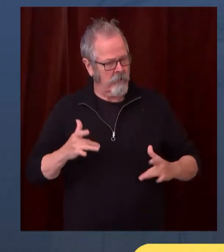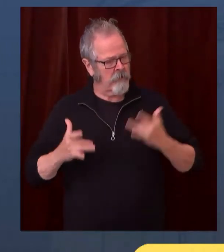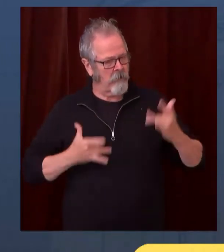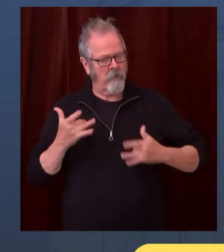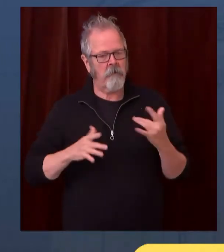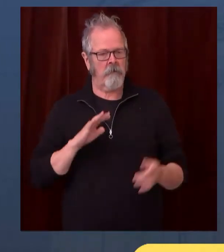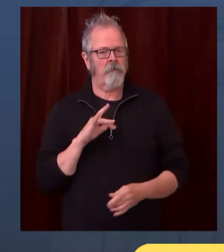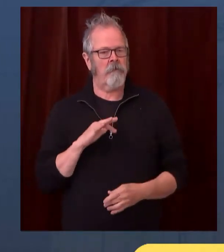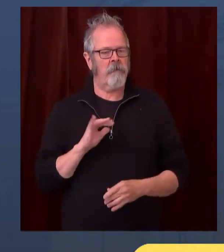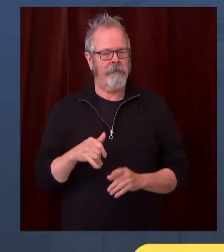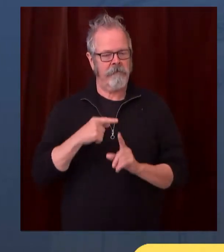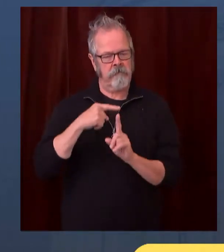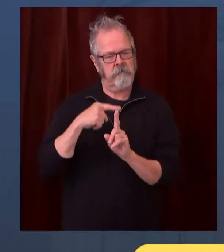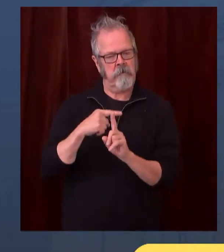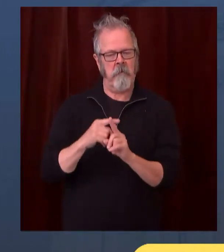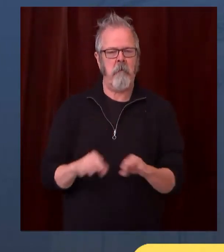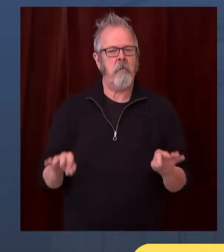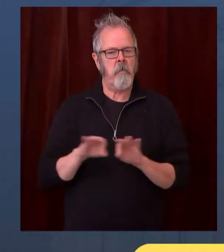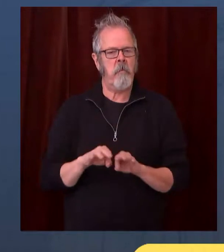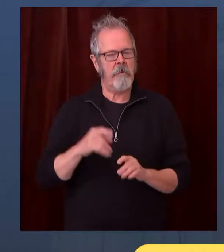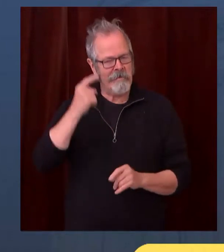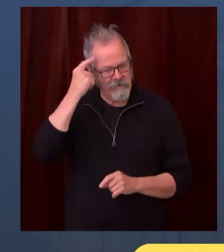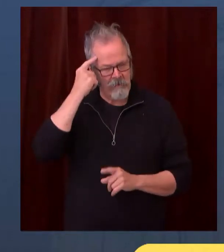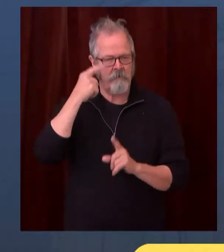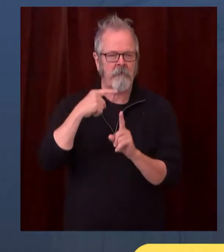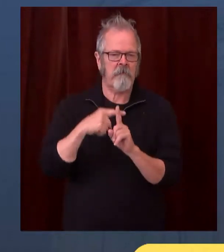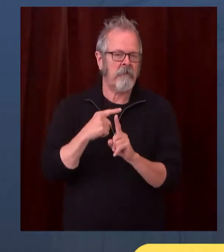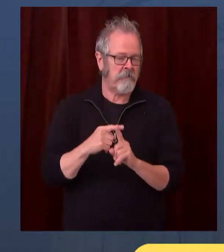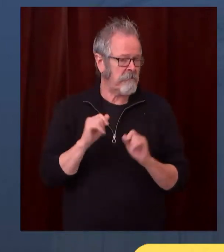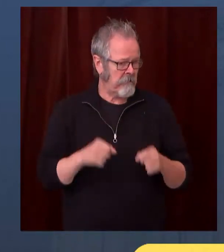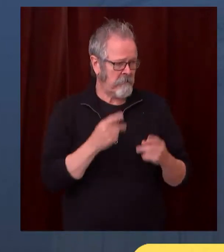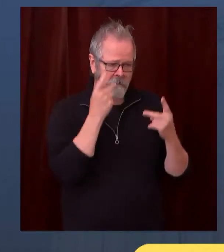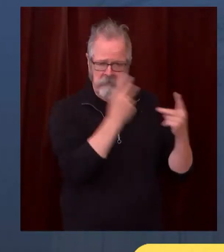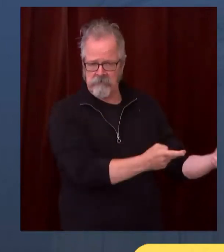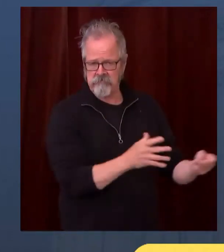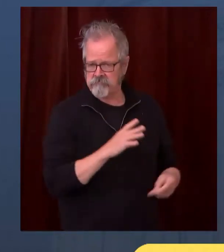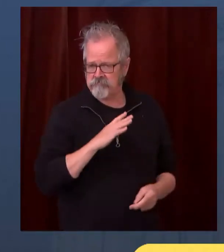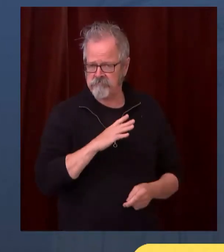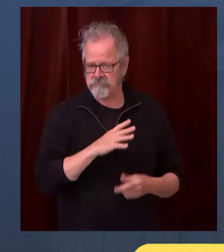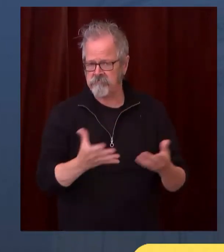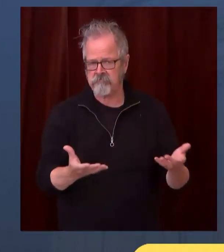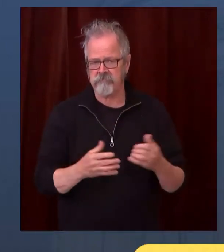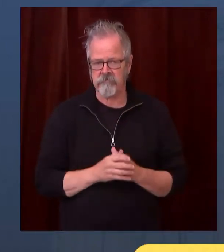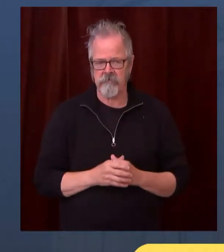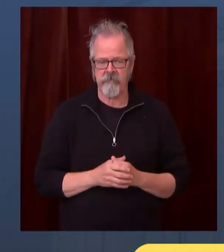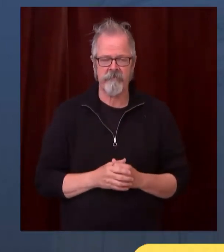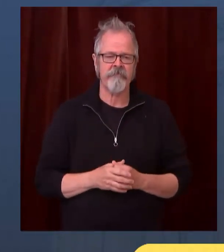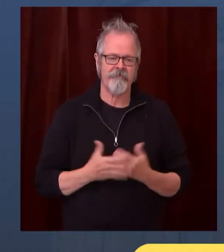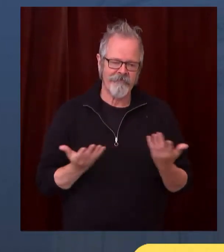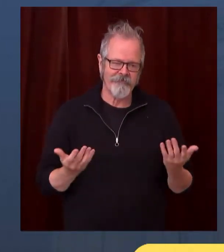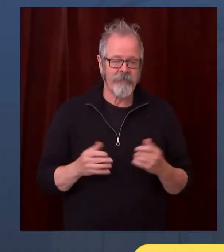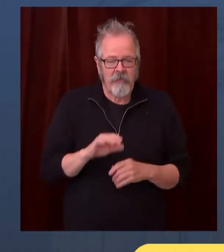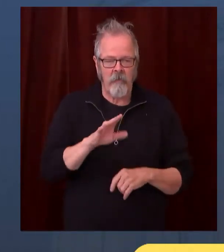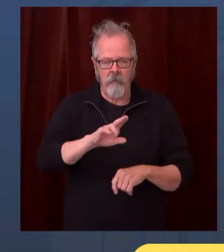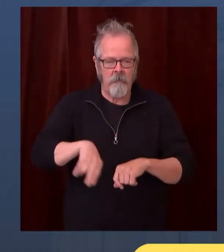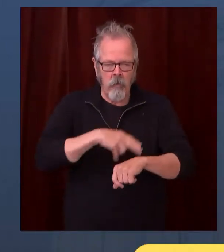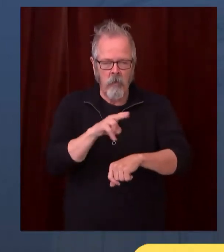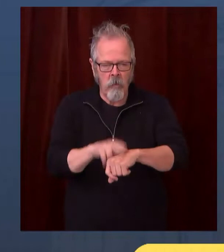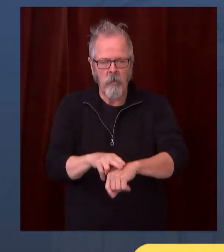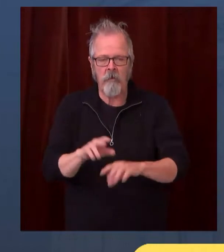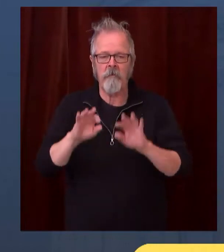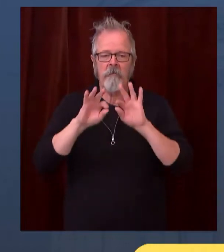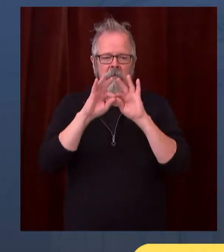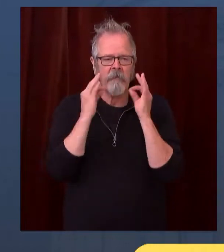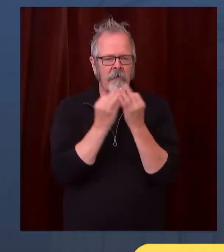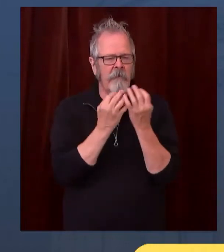to simultaneously care for our emotional bonds with our family, but also to protect people physically. And I'm confident we can